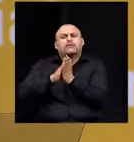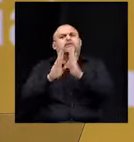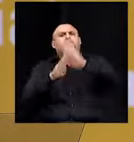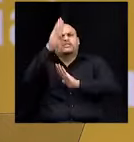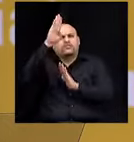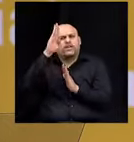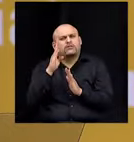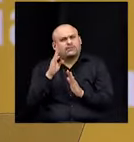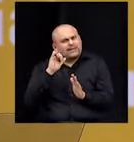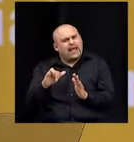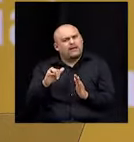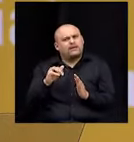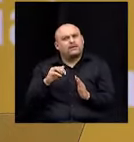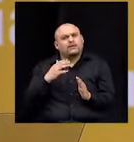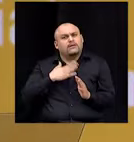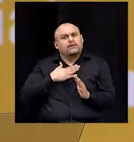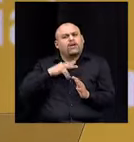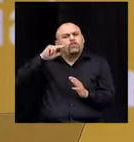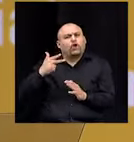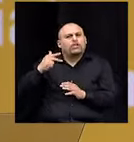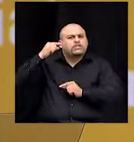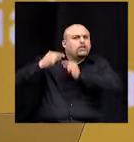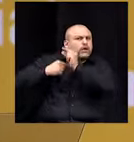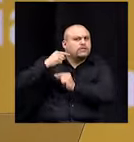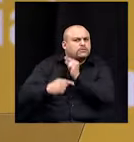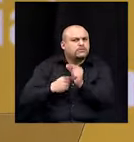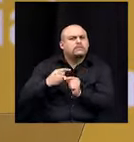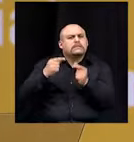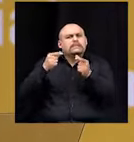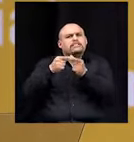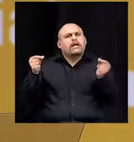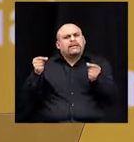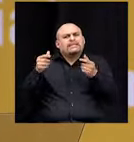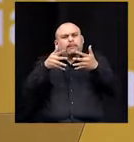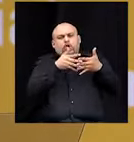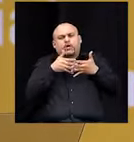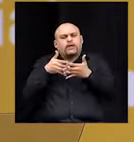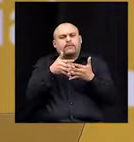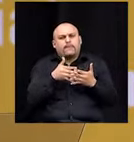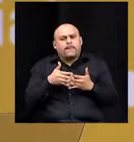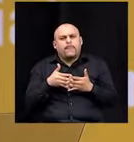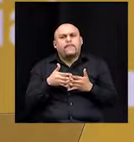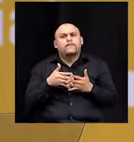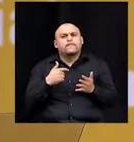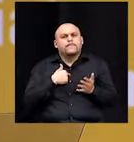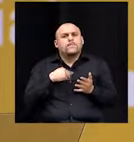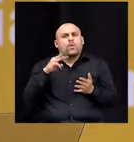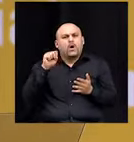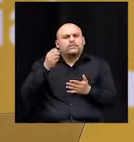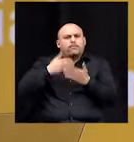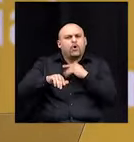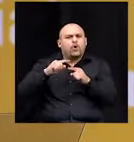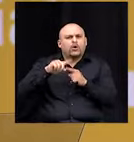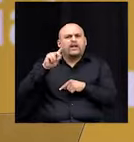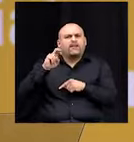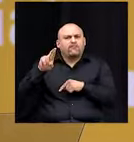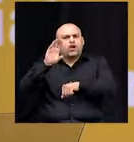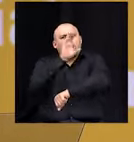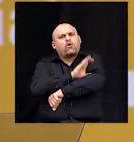right? I'm a third generation Japanese American. I was born in Denver,